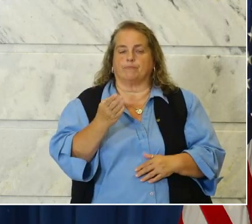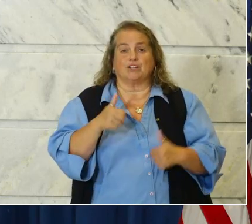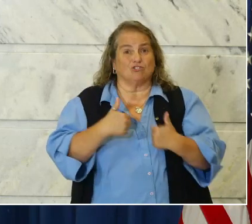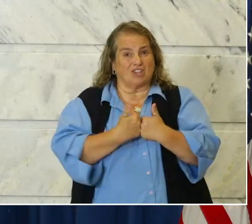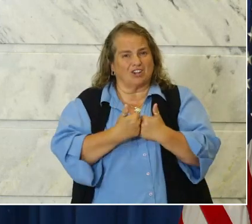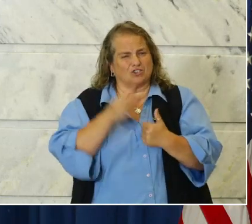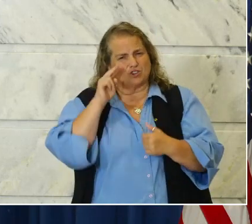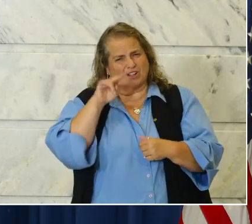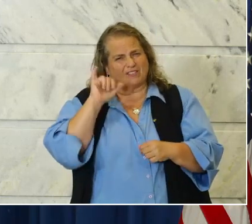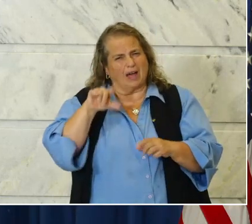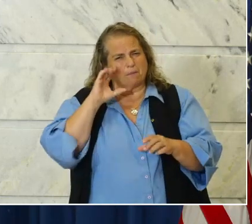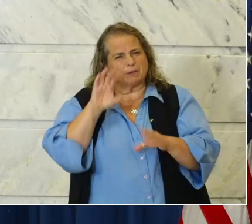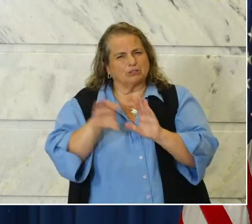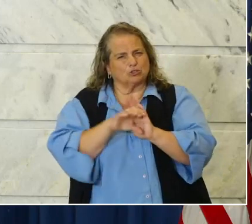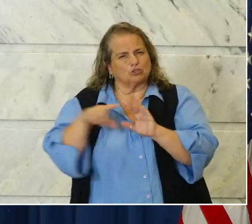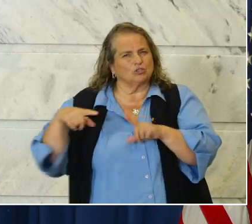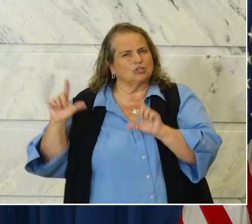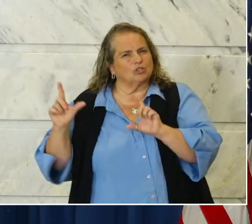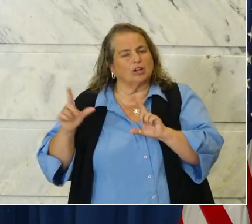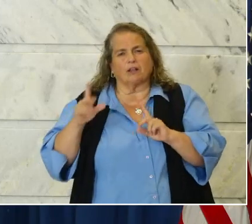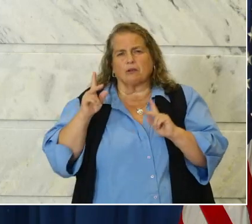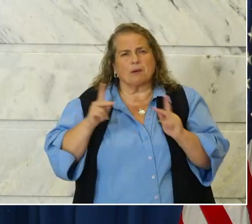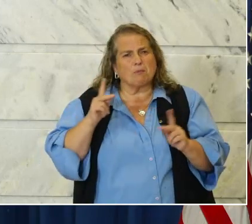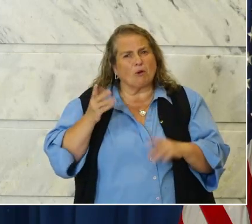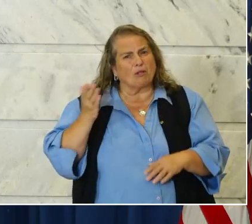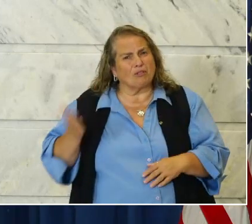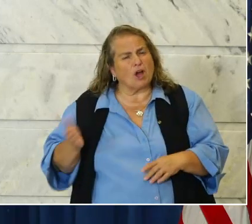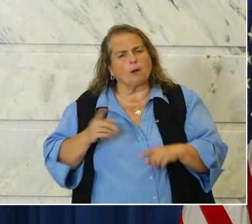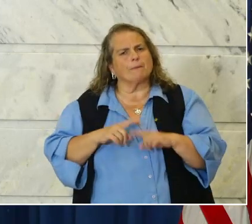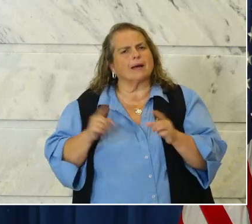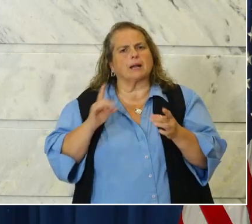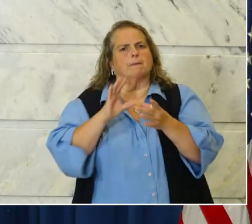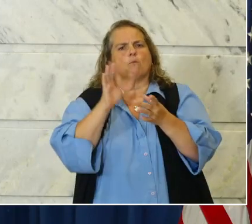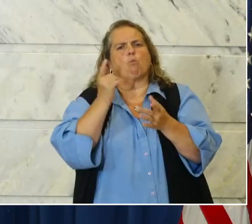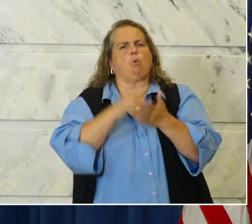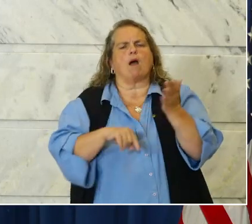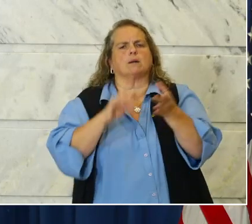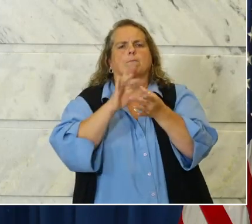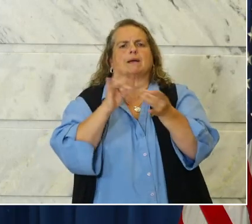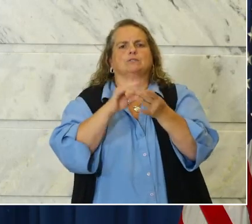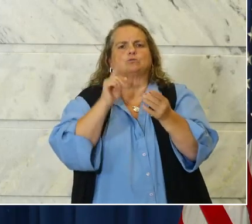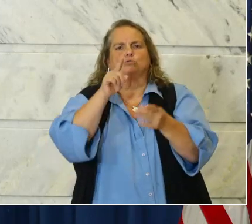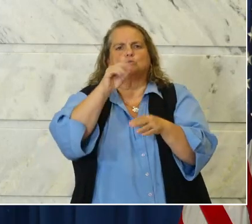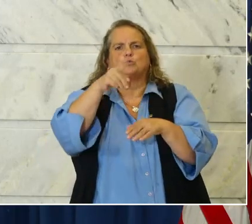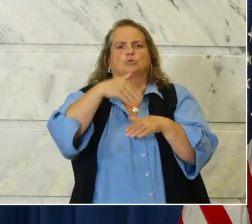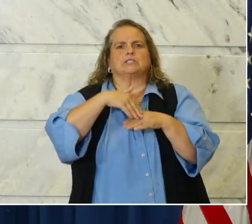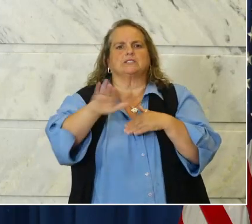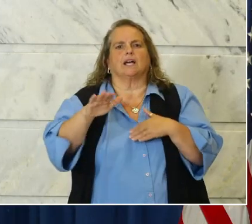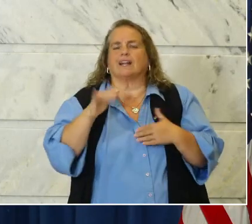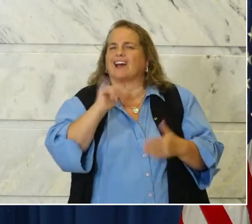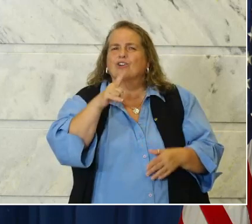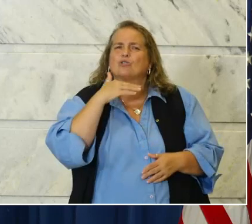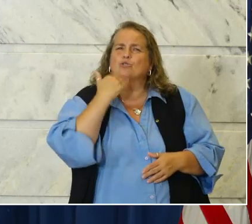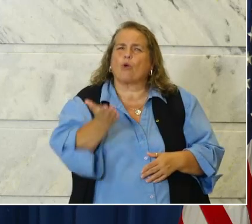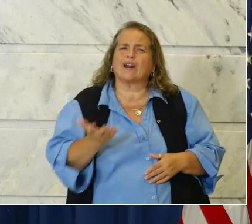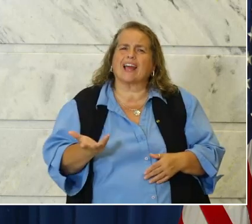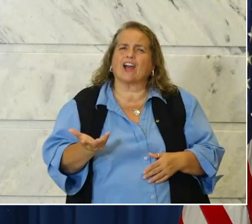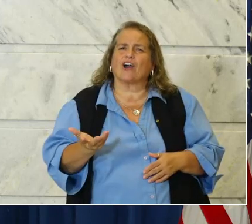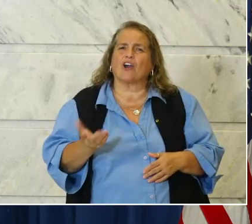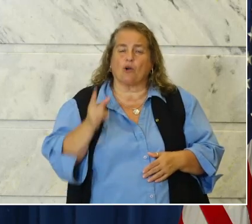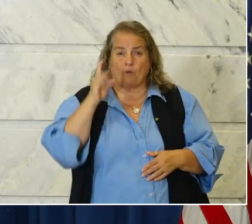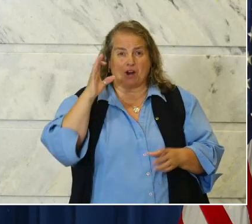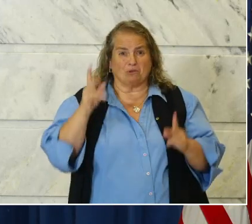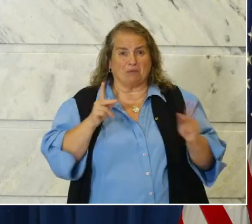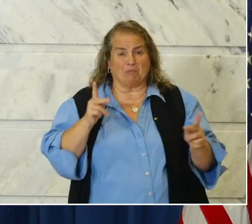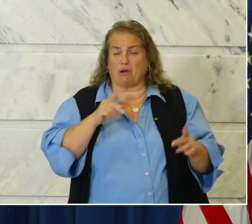picture, it's not just the people that are there, it's the message that it sends. Again, it sends a message that if we got 100 people out there and nobody's